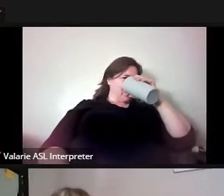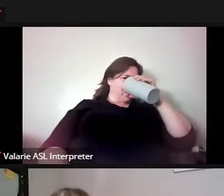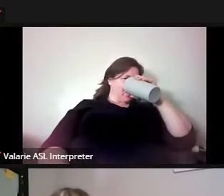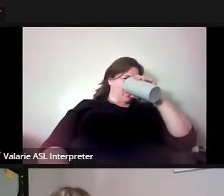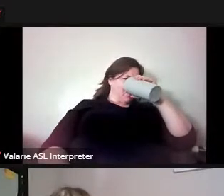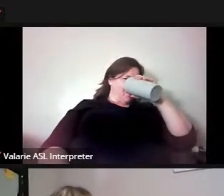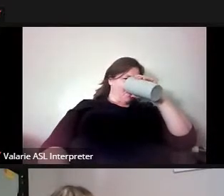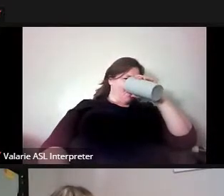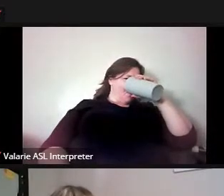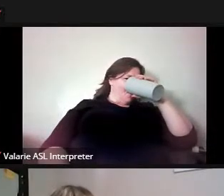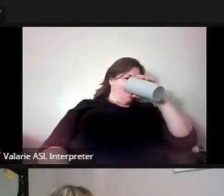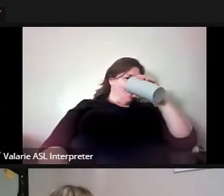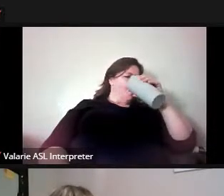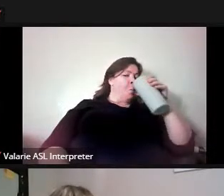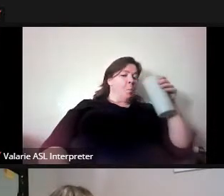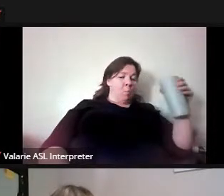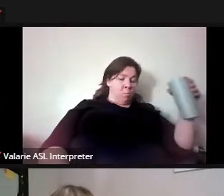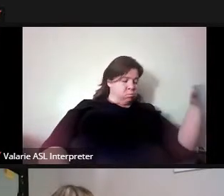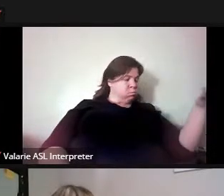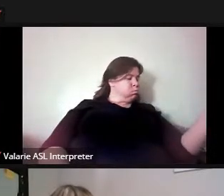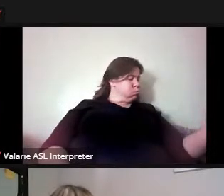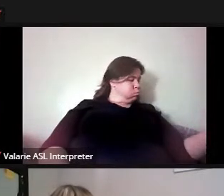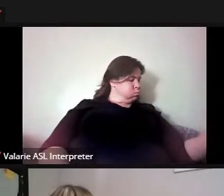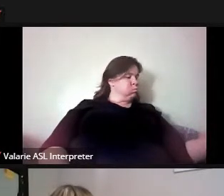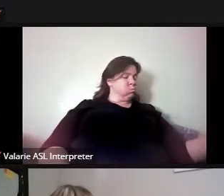Okay, my voice is clear?